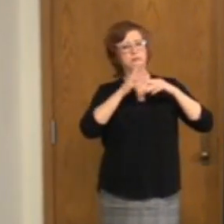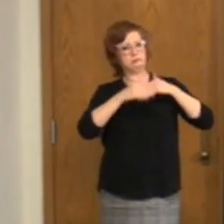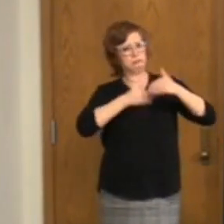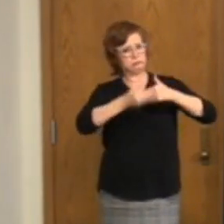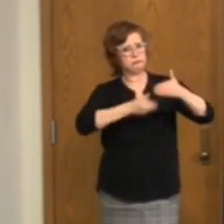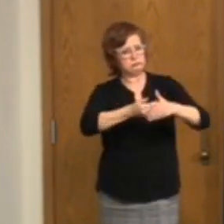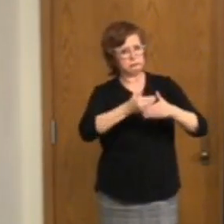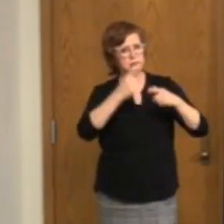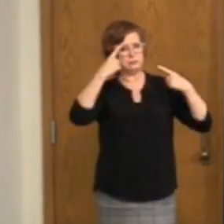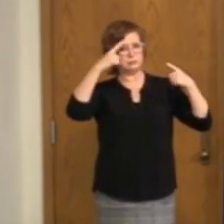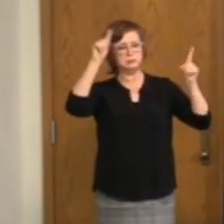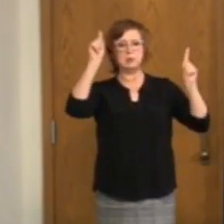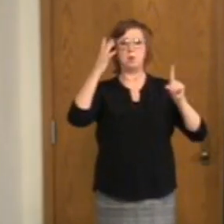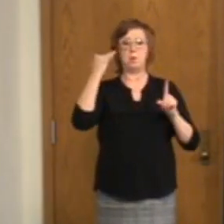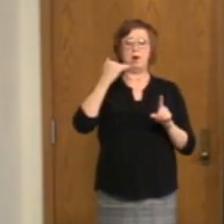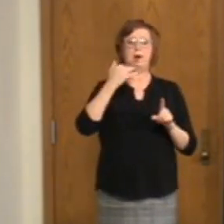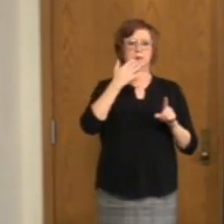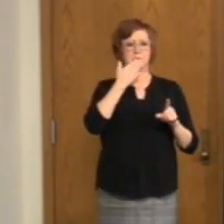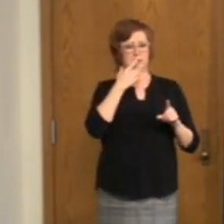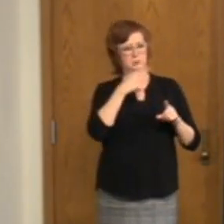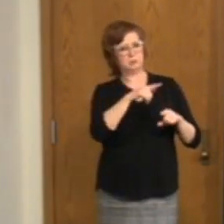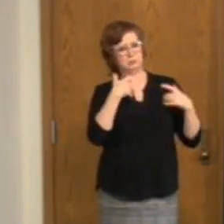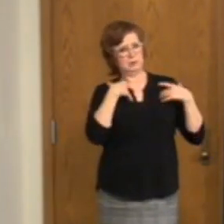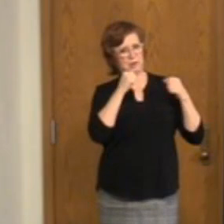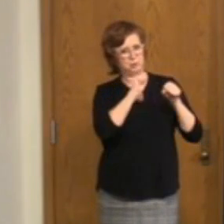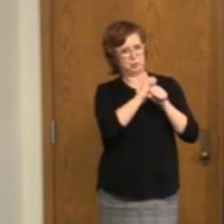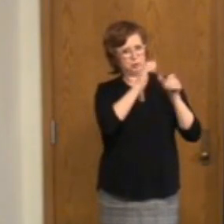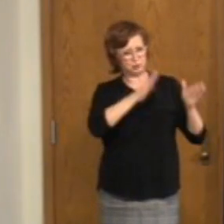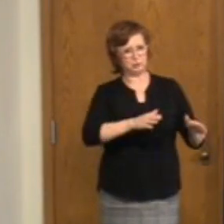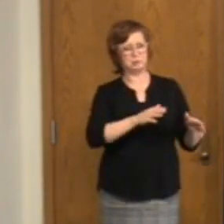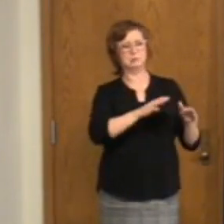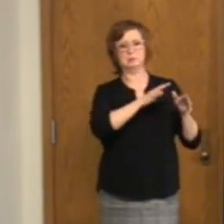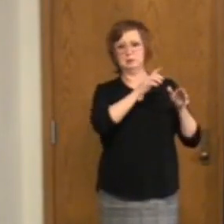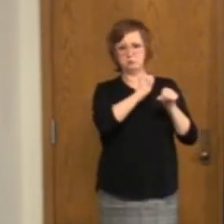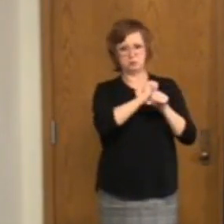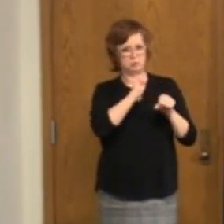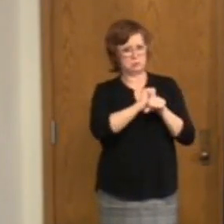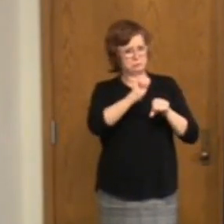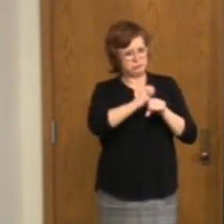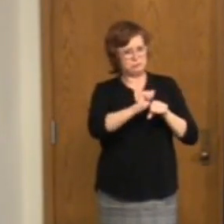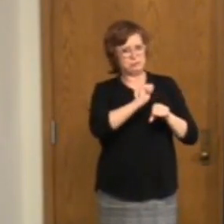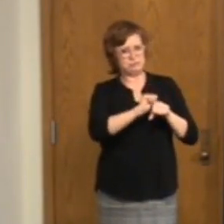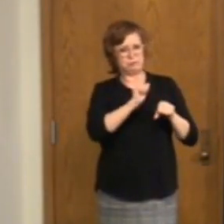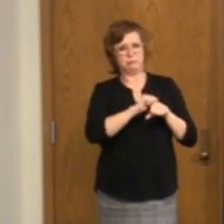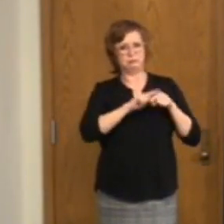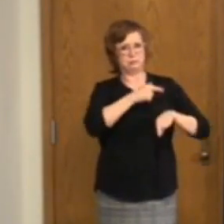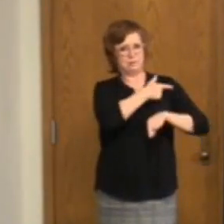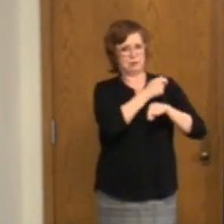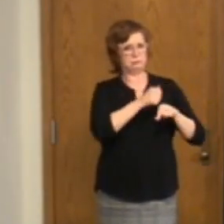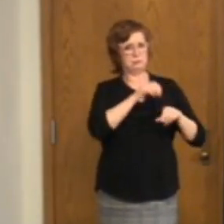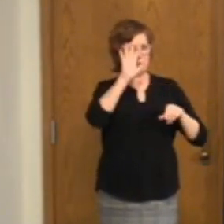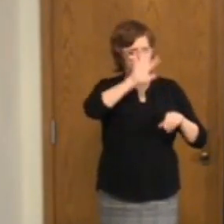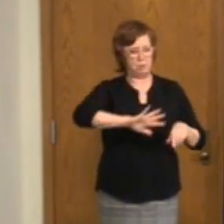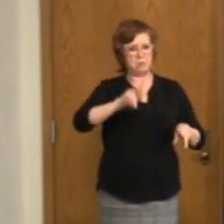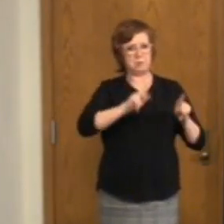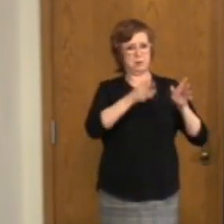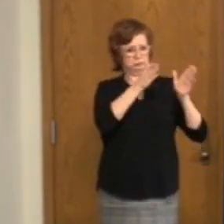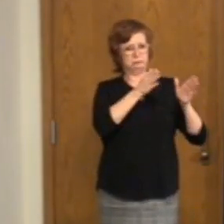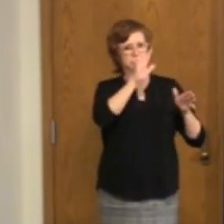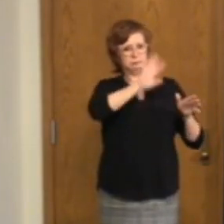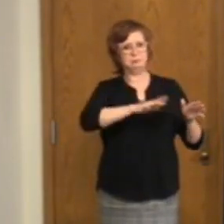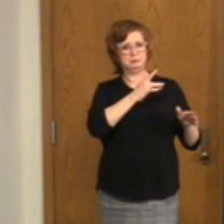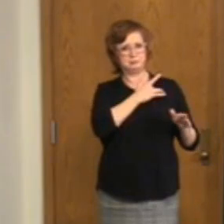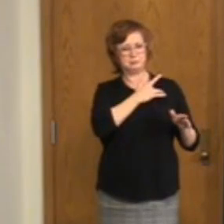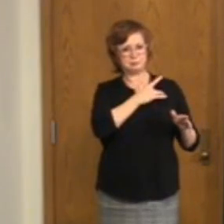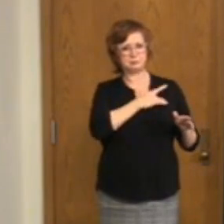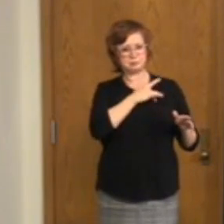work of many of our frontline healthcare professionals that are working so hard to deliver these vaccines to Saskatchewan people. Thus,